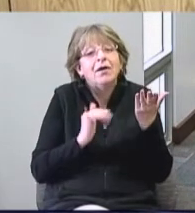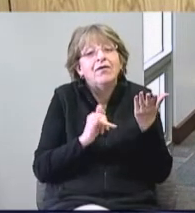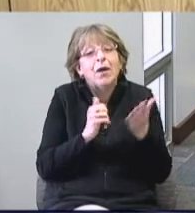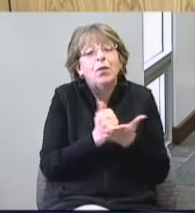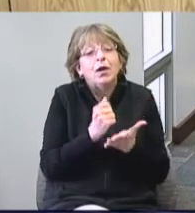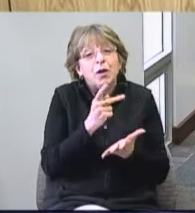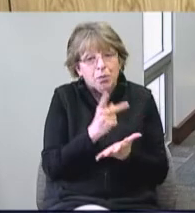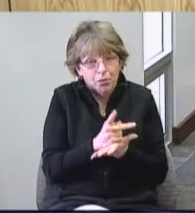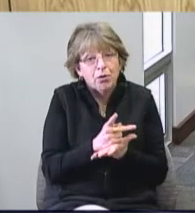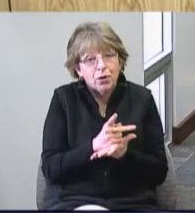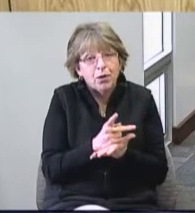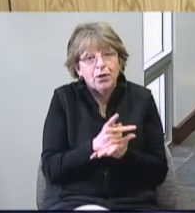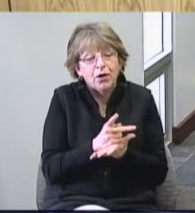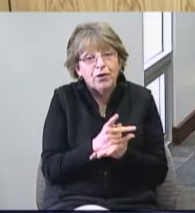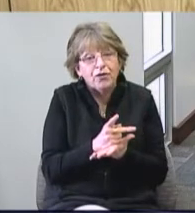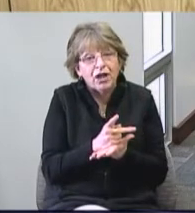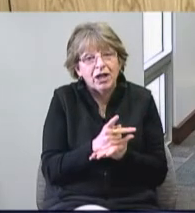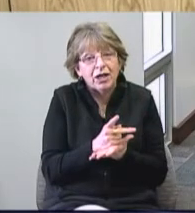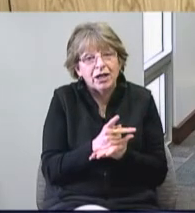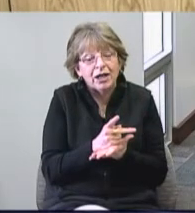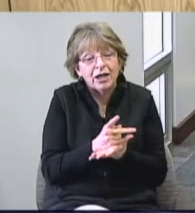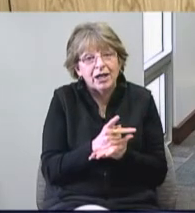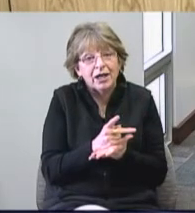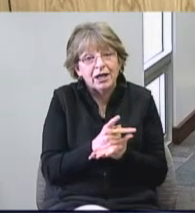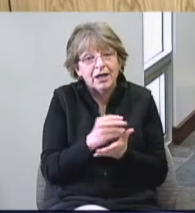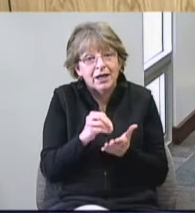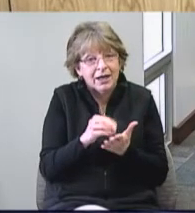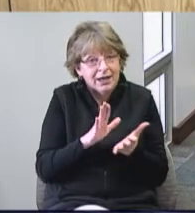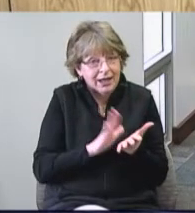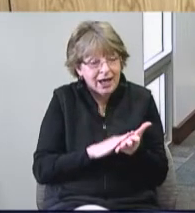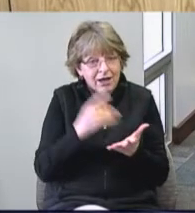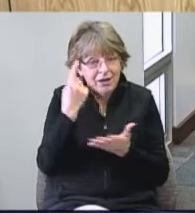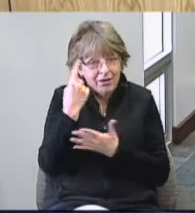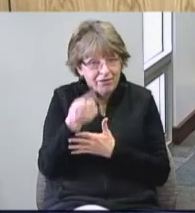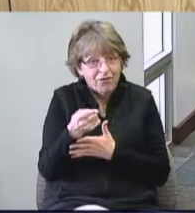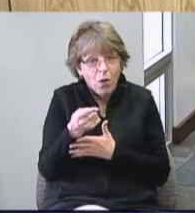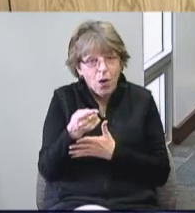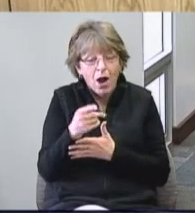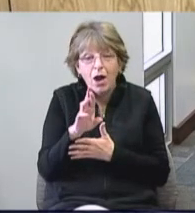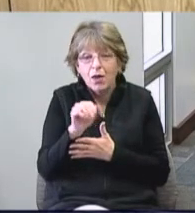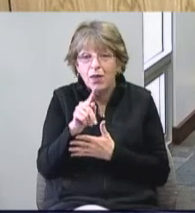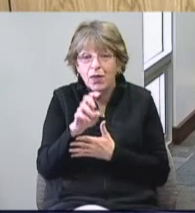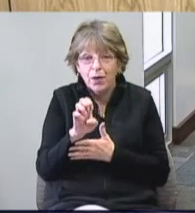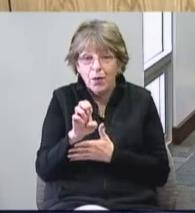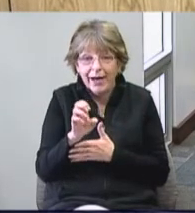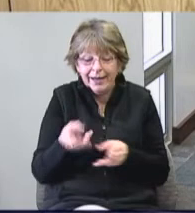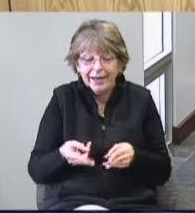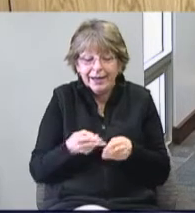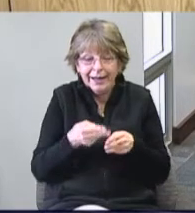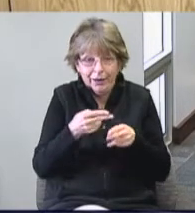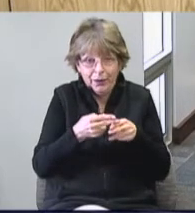we approve the addendum to the contract for the Salt City Splash rate increase.